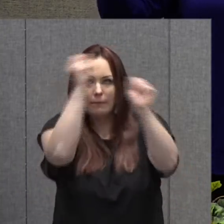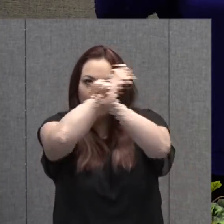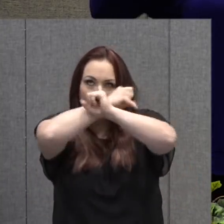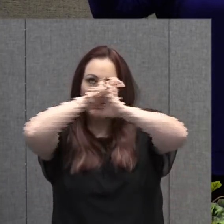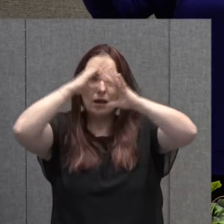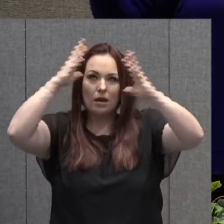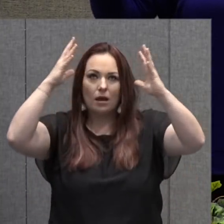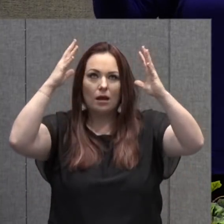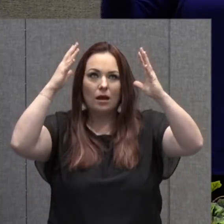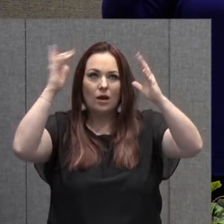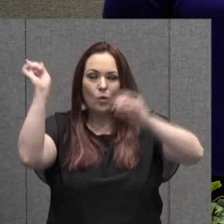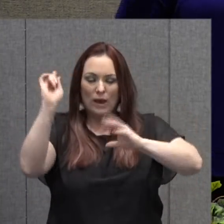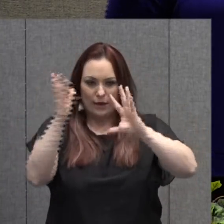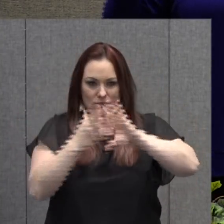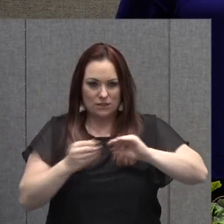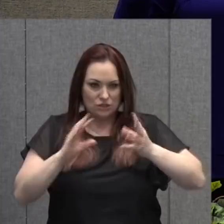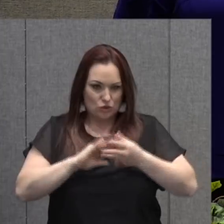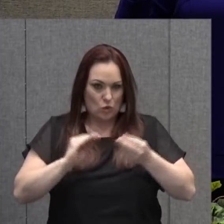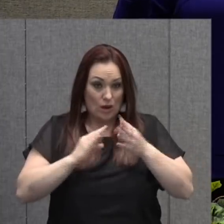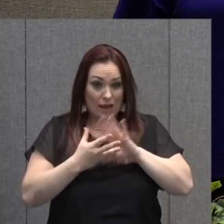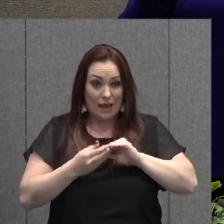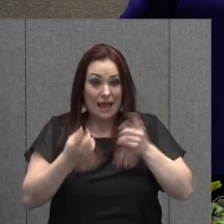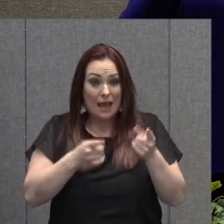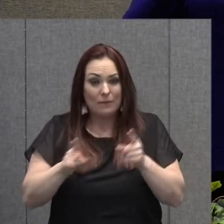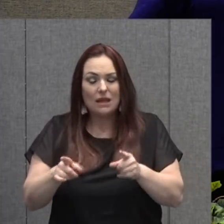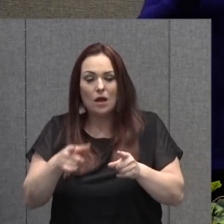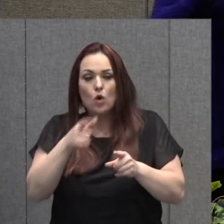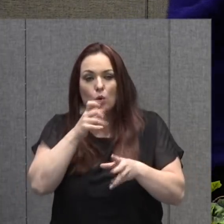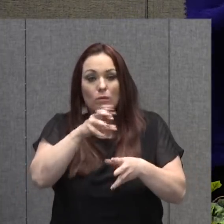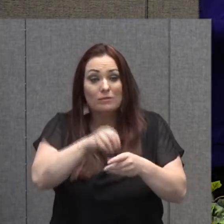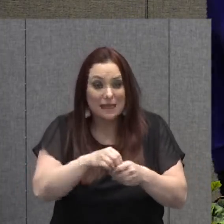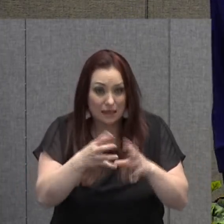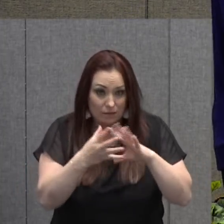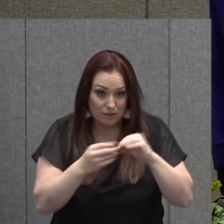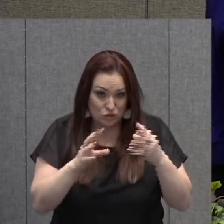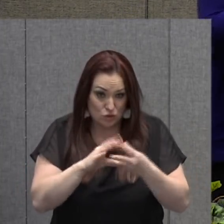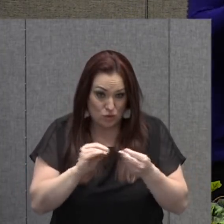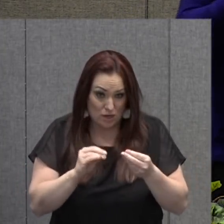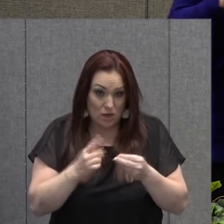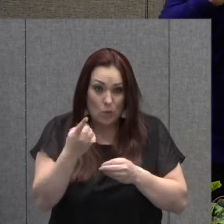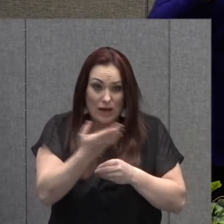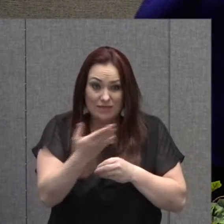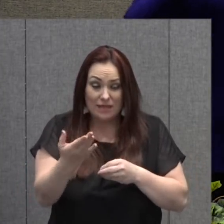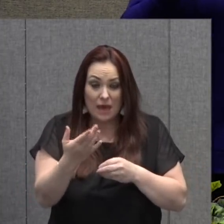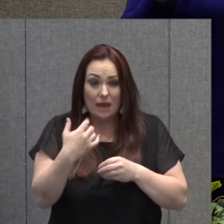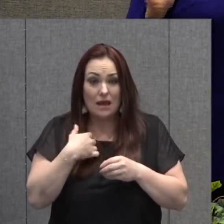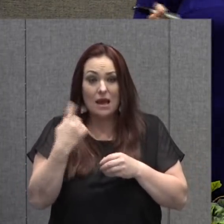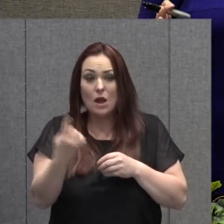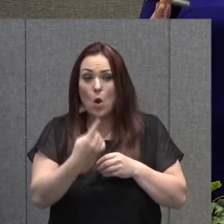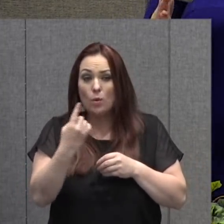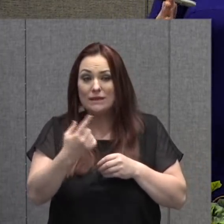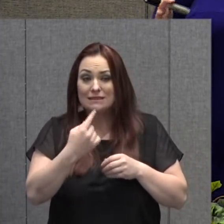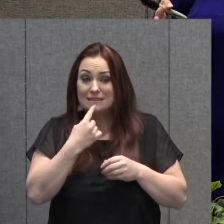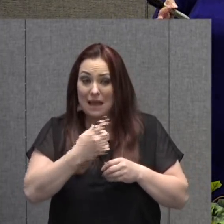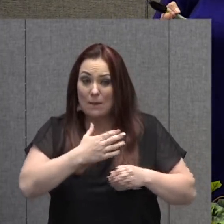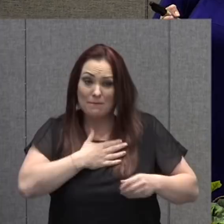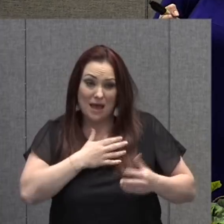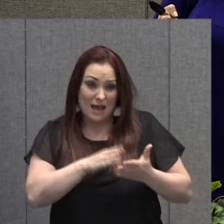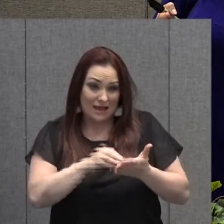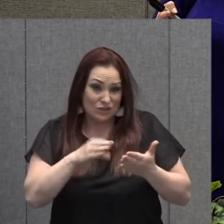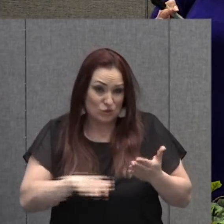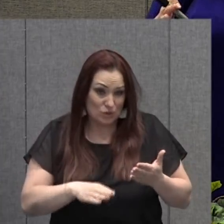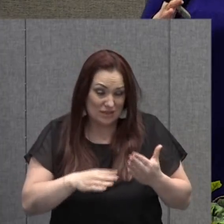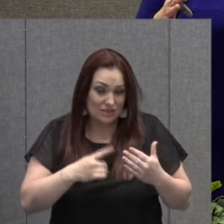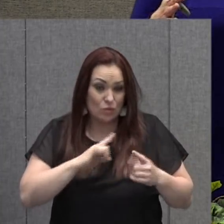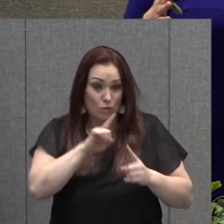the story is kind of taking place, who's going to be in the story. And one thing I always tell my own students that I teach